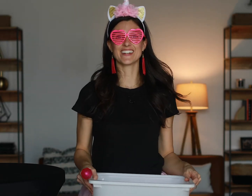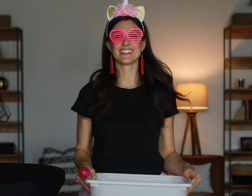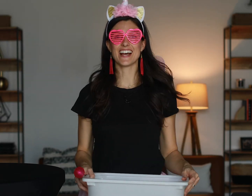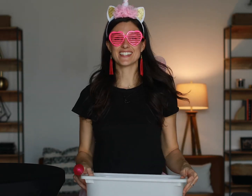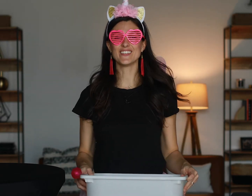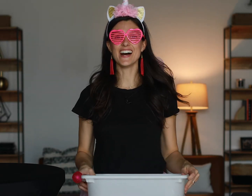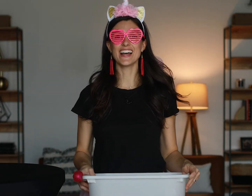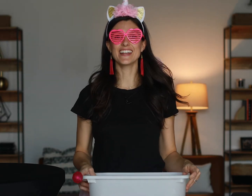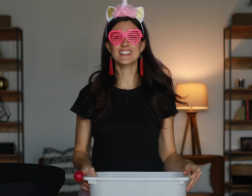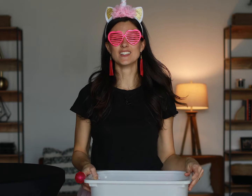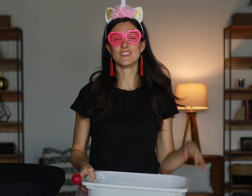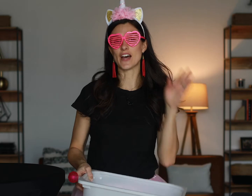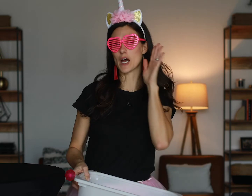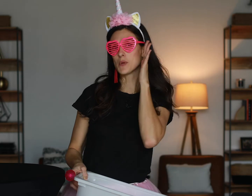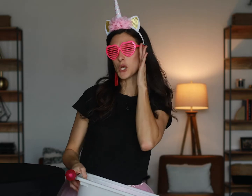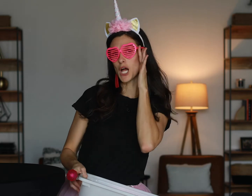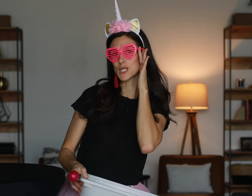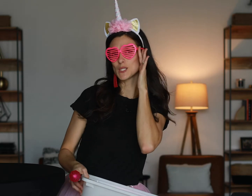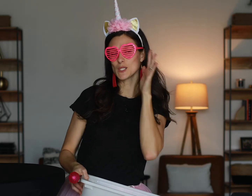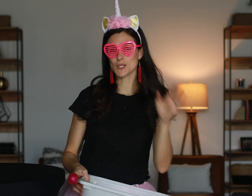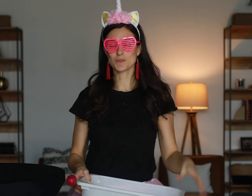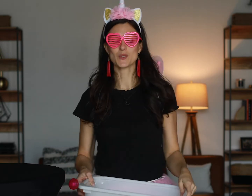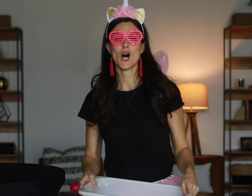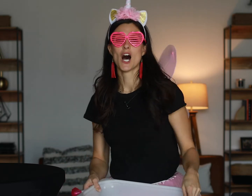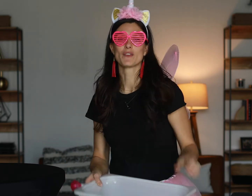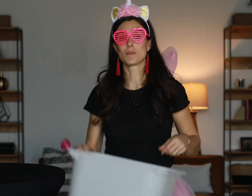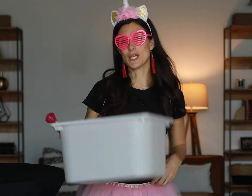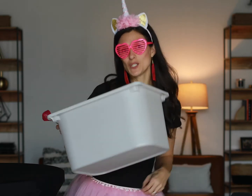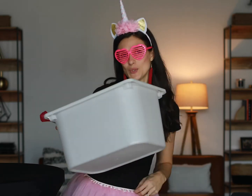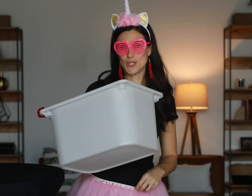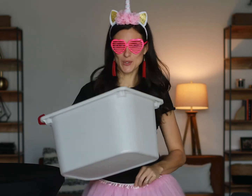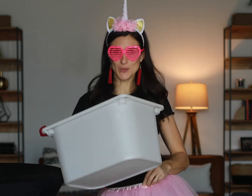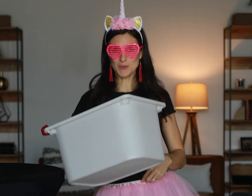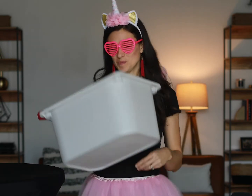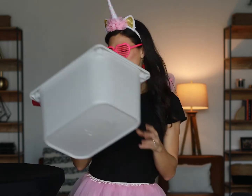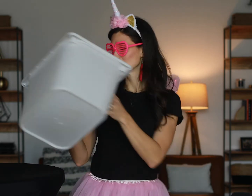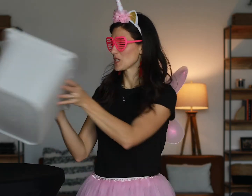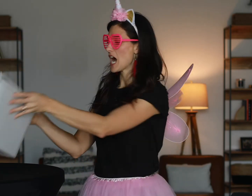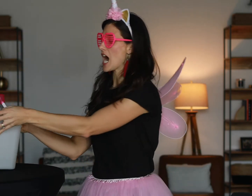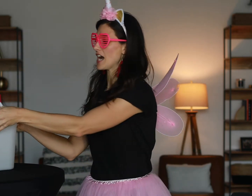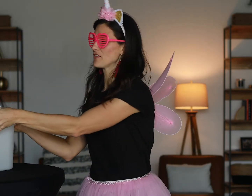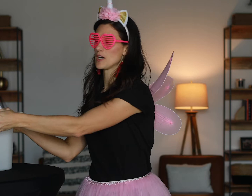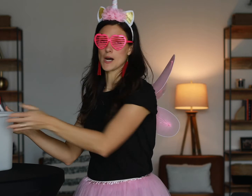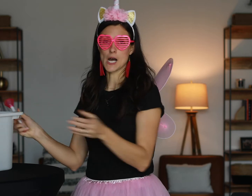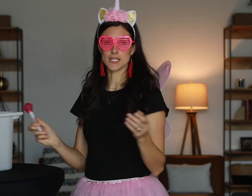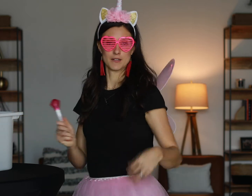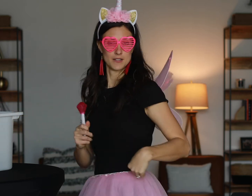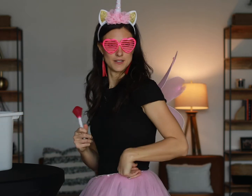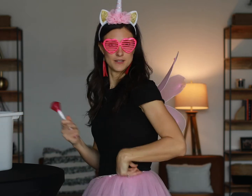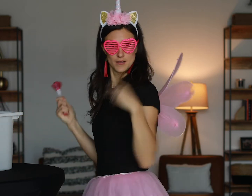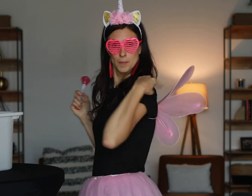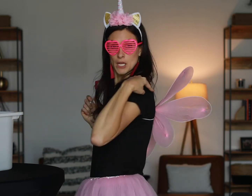Okay, here's the last one. I've got pink glasses. I've got a pink tutu. I've